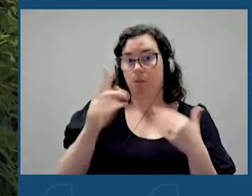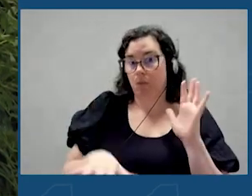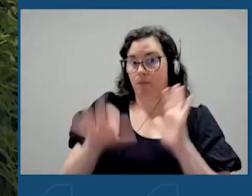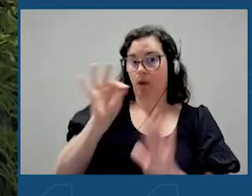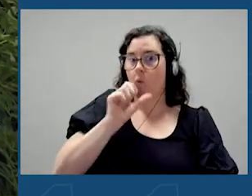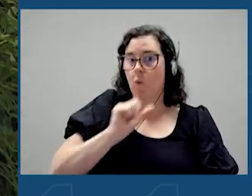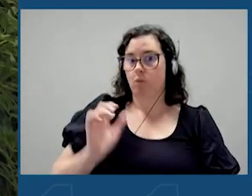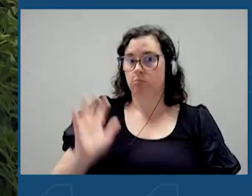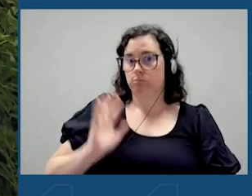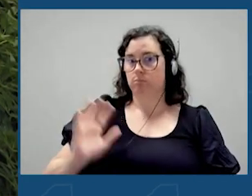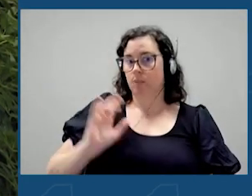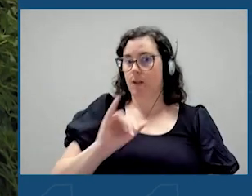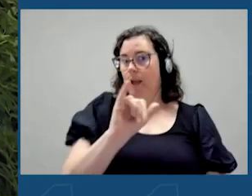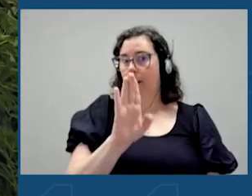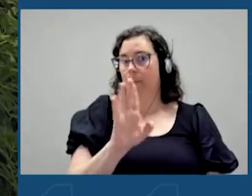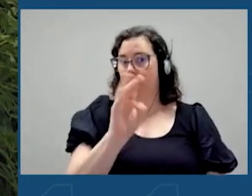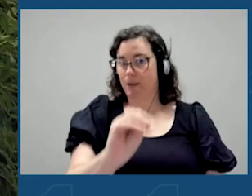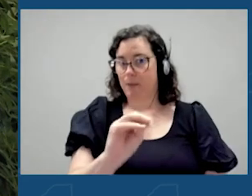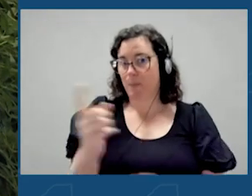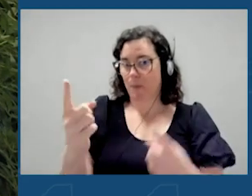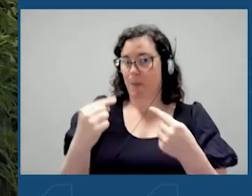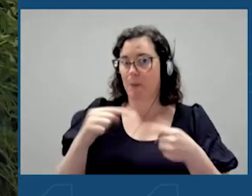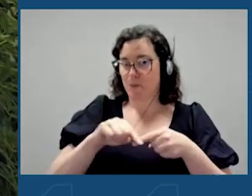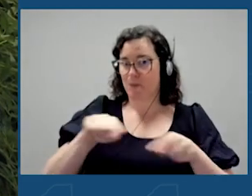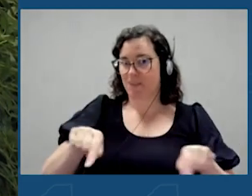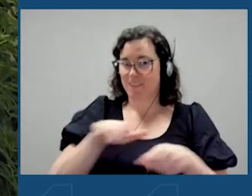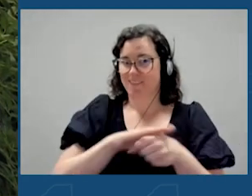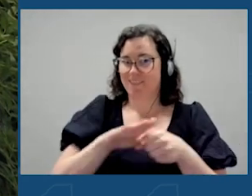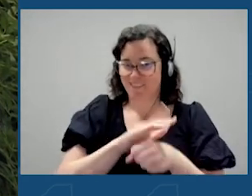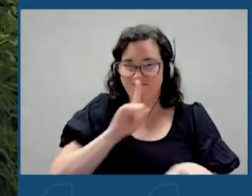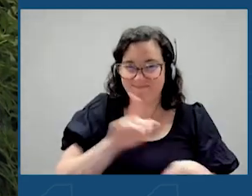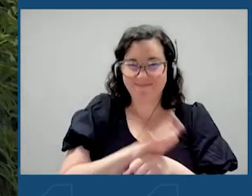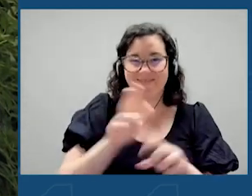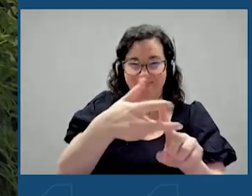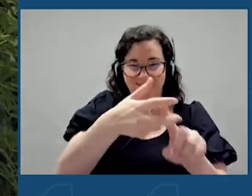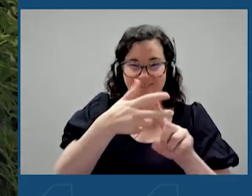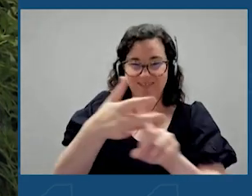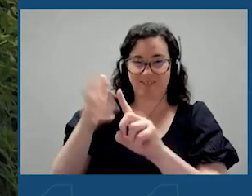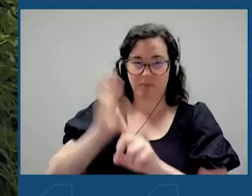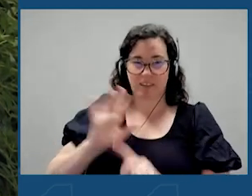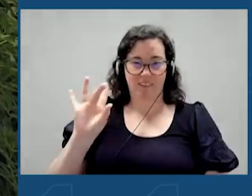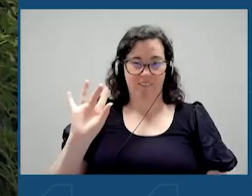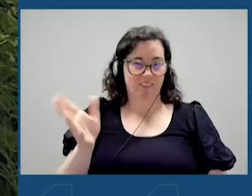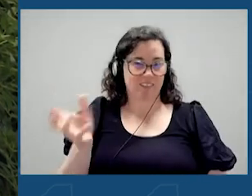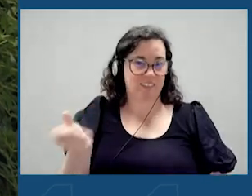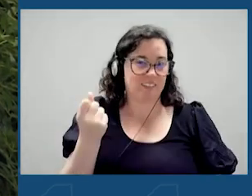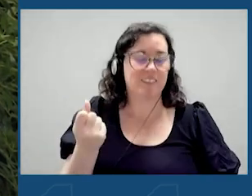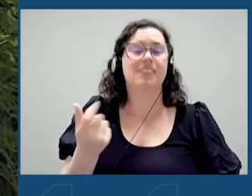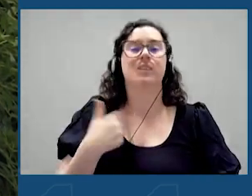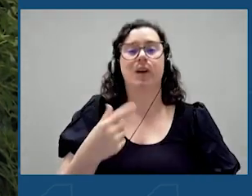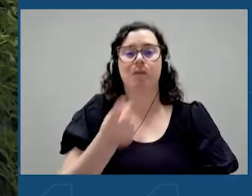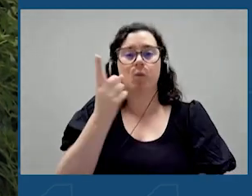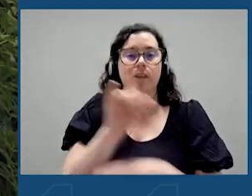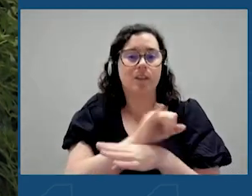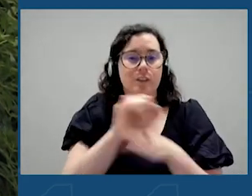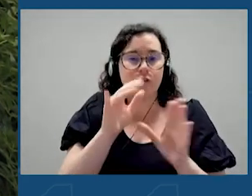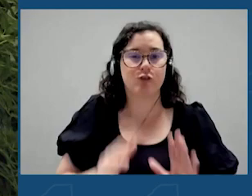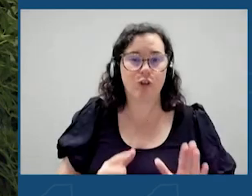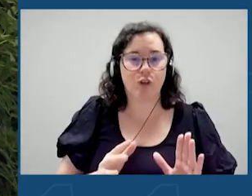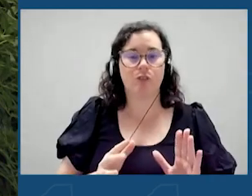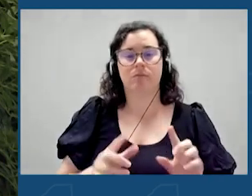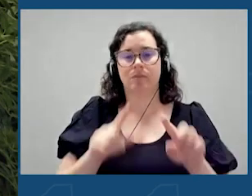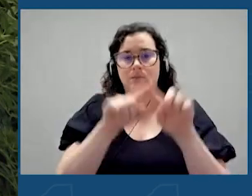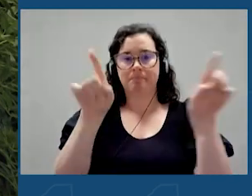original IBM come to Ulster when they were recruiting, as the governor said, in the 1950s. So we had one of the interns cut it to about